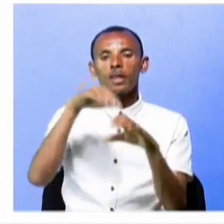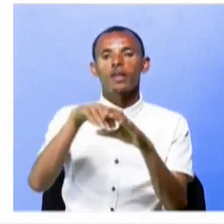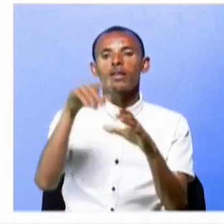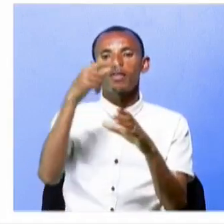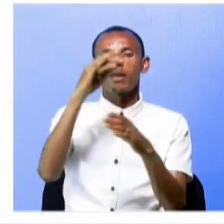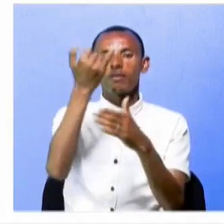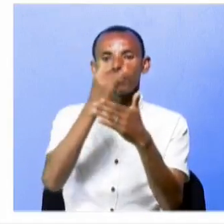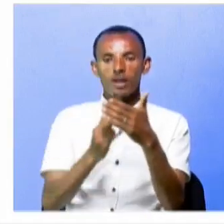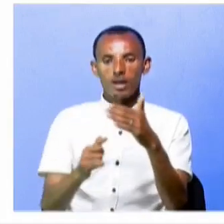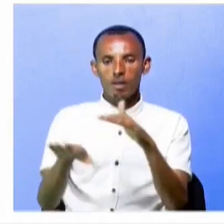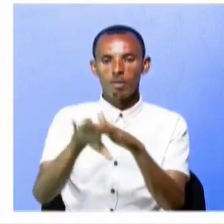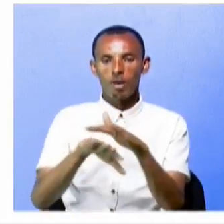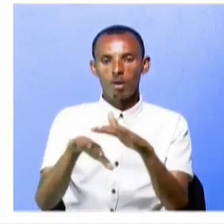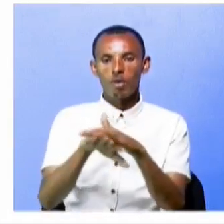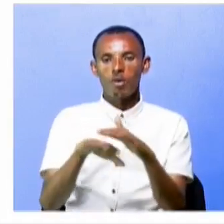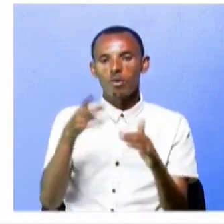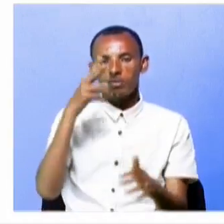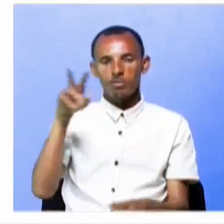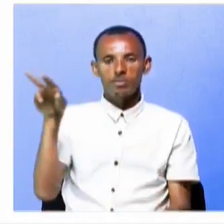below,